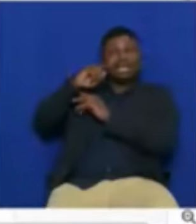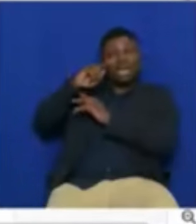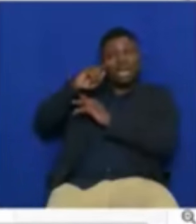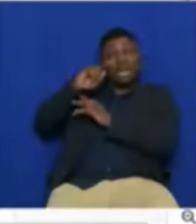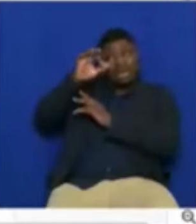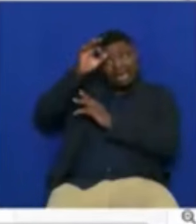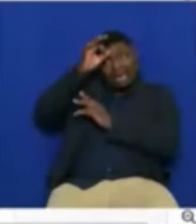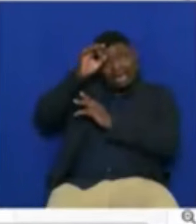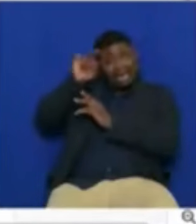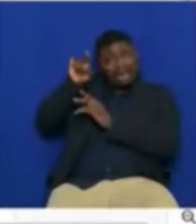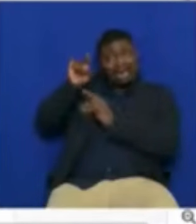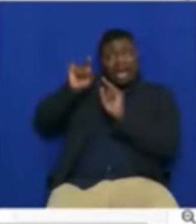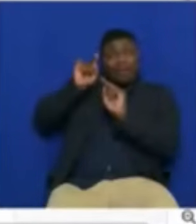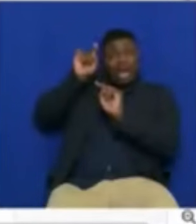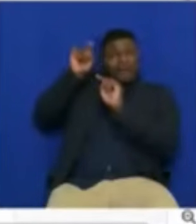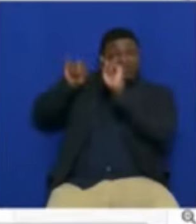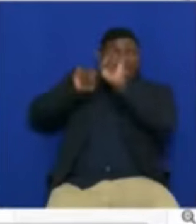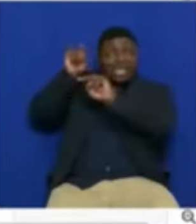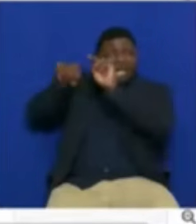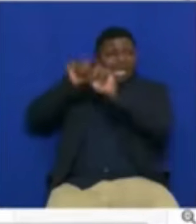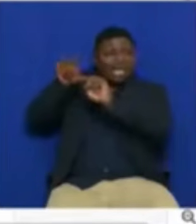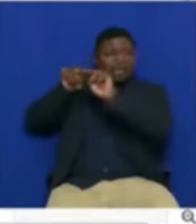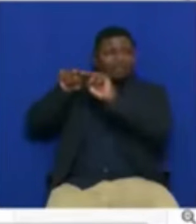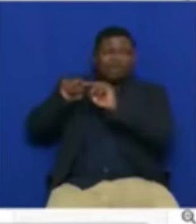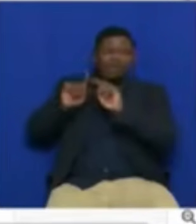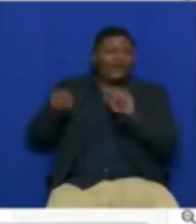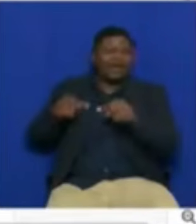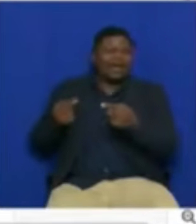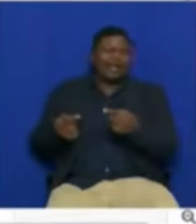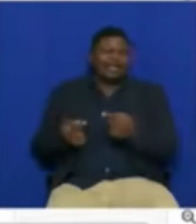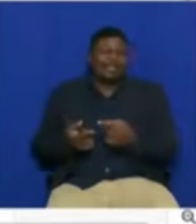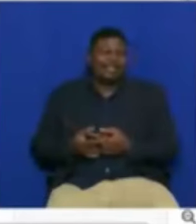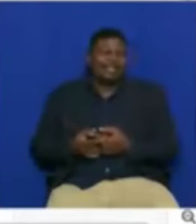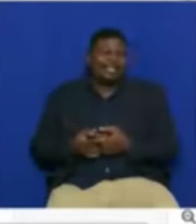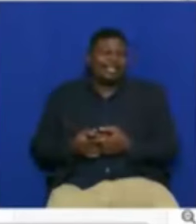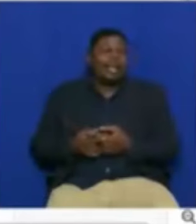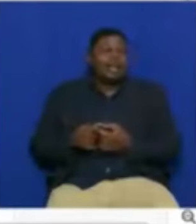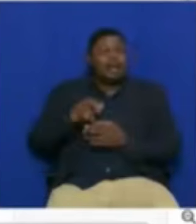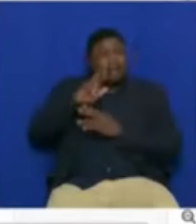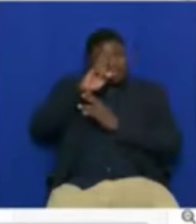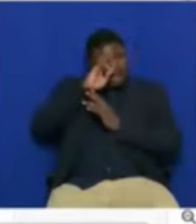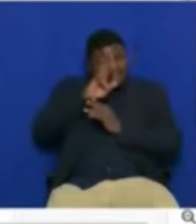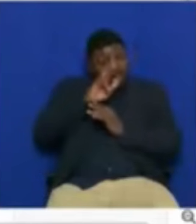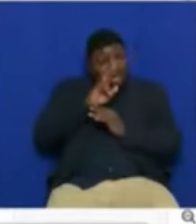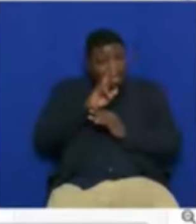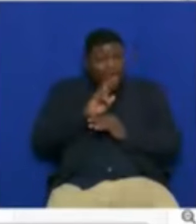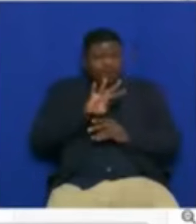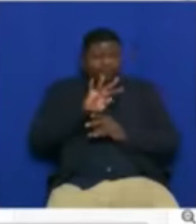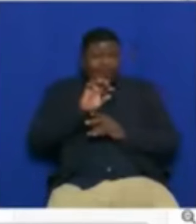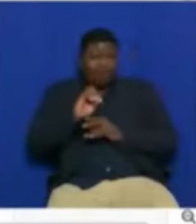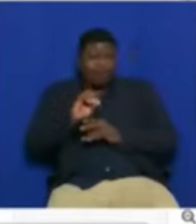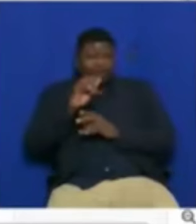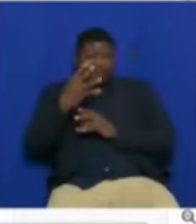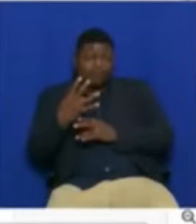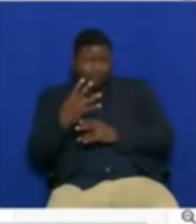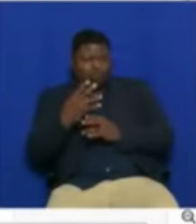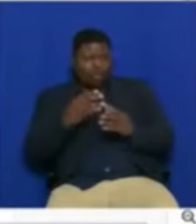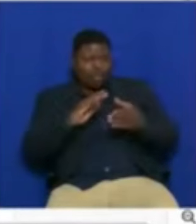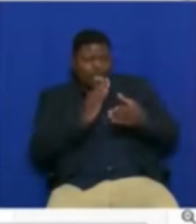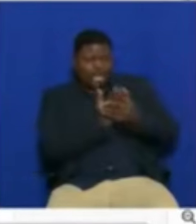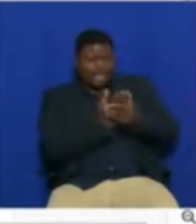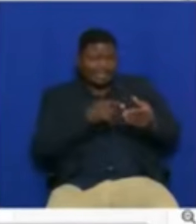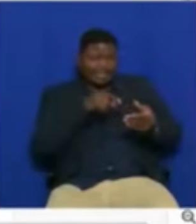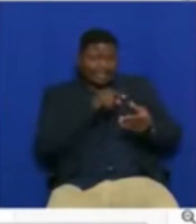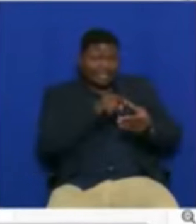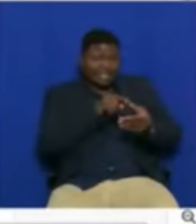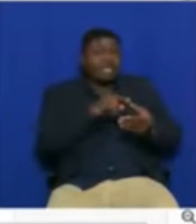404 was about, if CAS 404 had only an A1 statement, which is scanty, and he says because